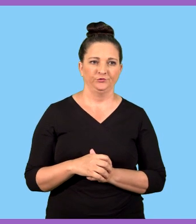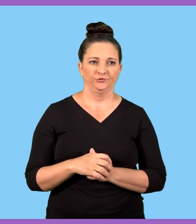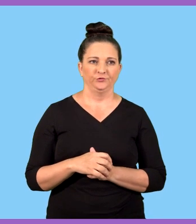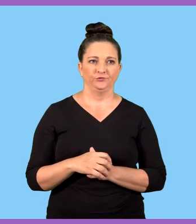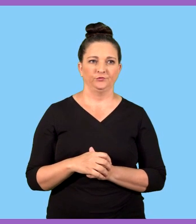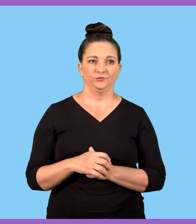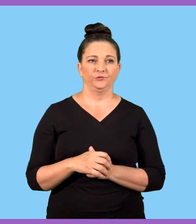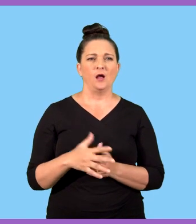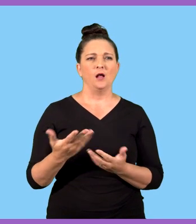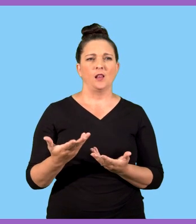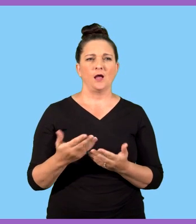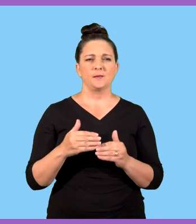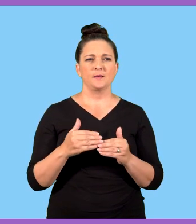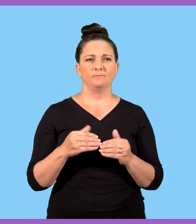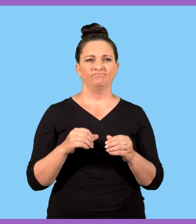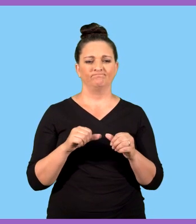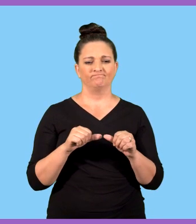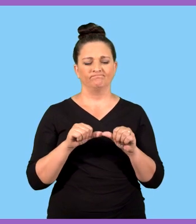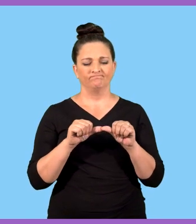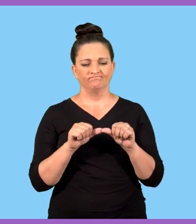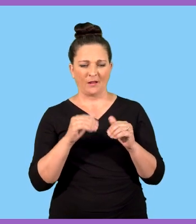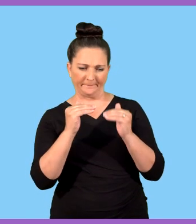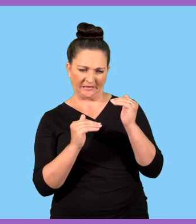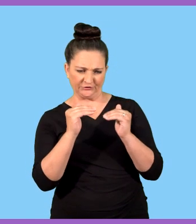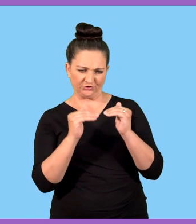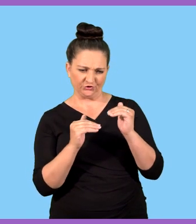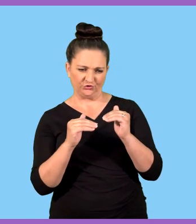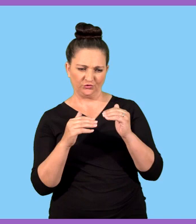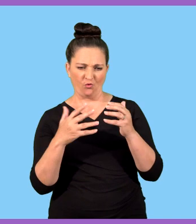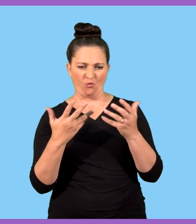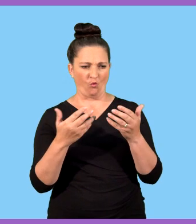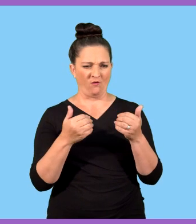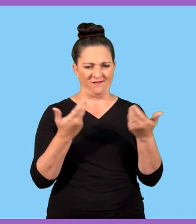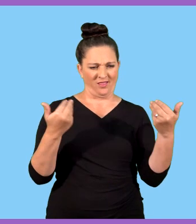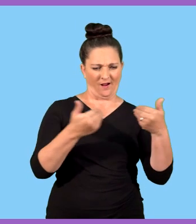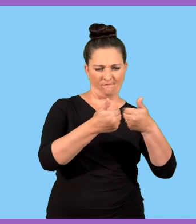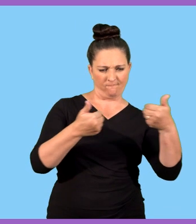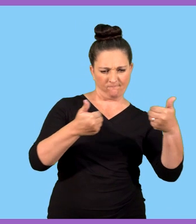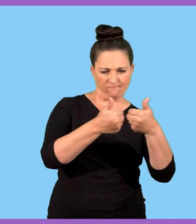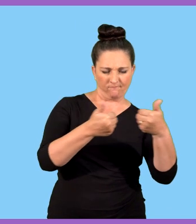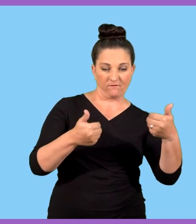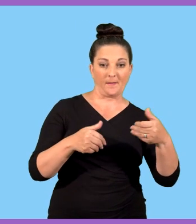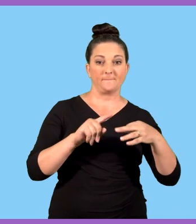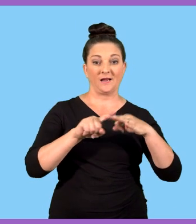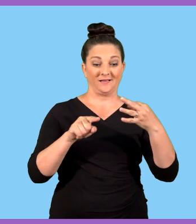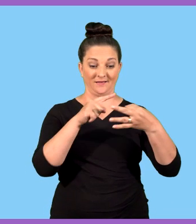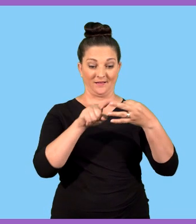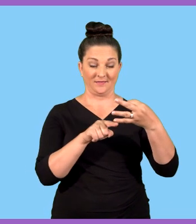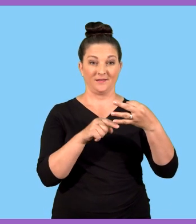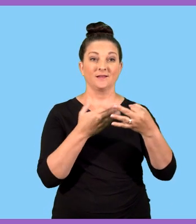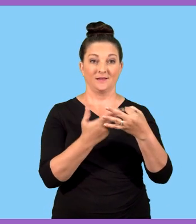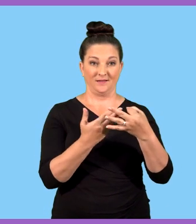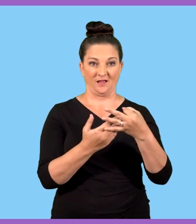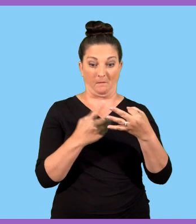one. Measures of spread. This measures how far the data lies from each other. There are 3 measures